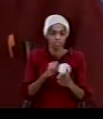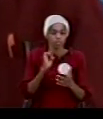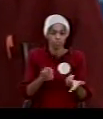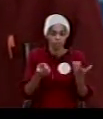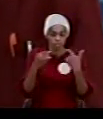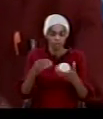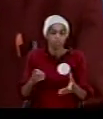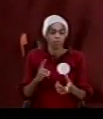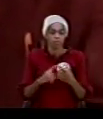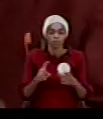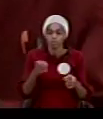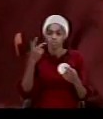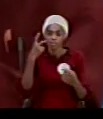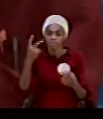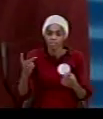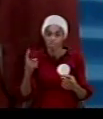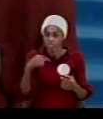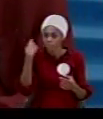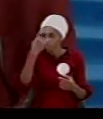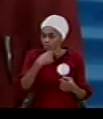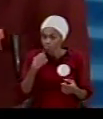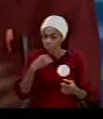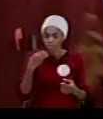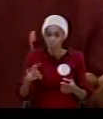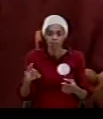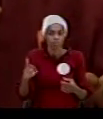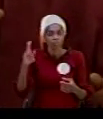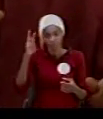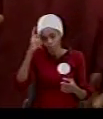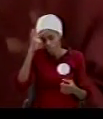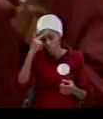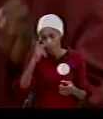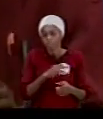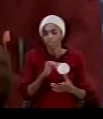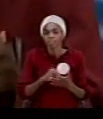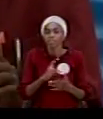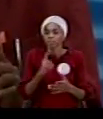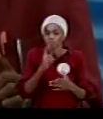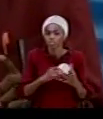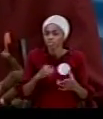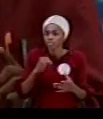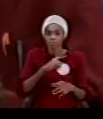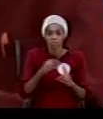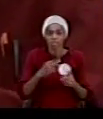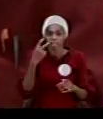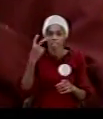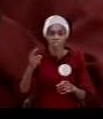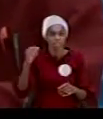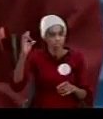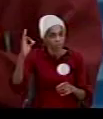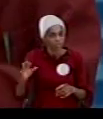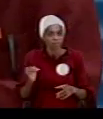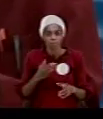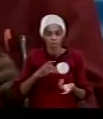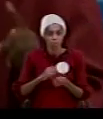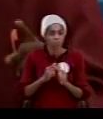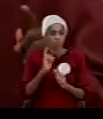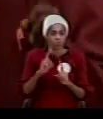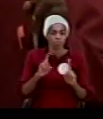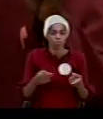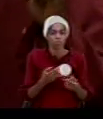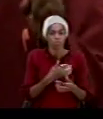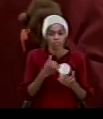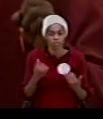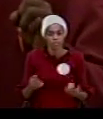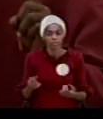his face. When you see his face, that your problem will go on. I tell you, my brother and sister, Favor Joseph doesn't sleep